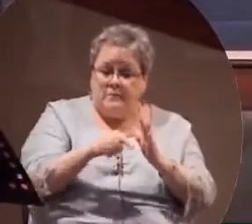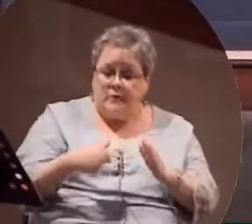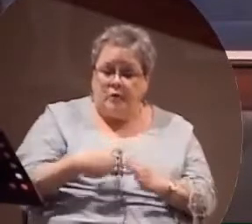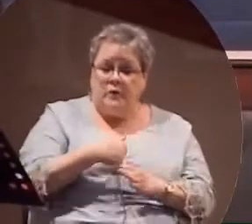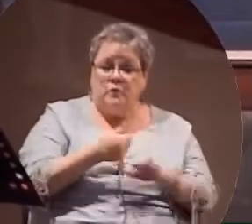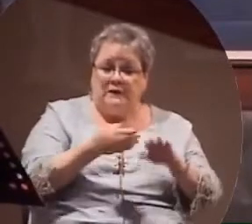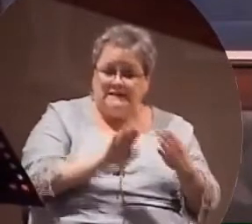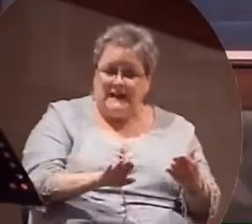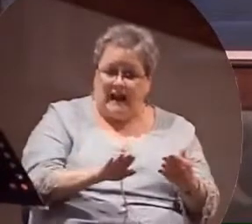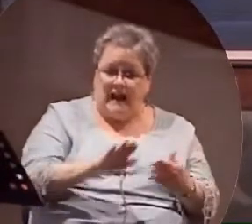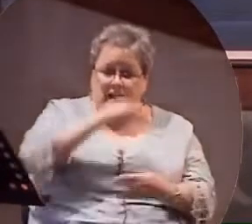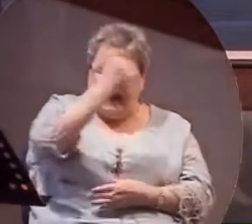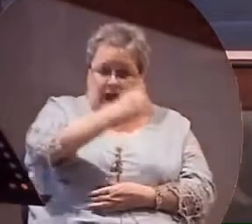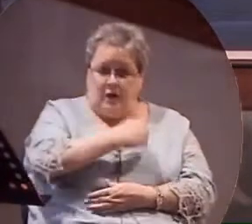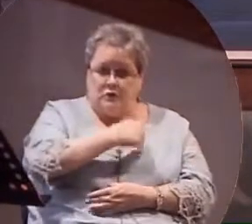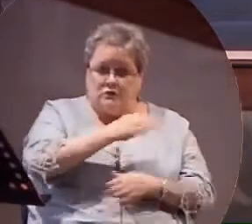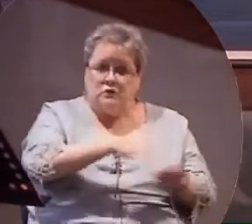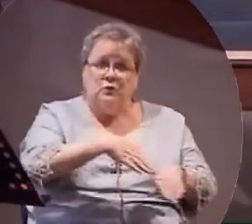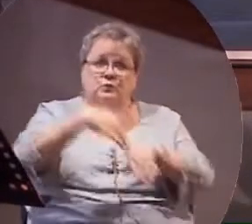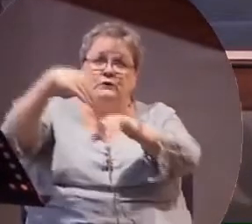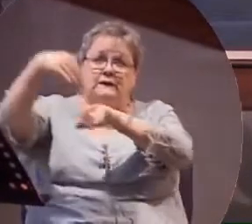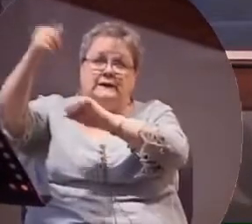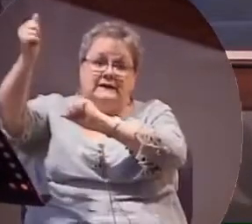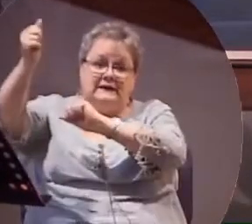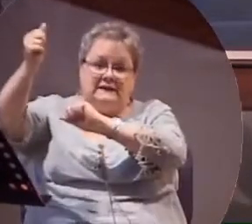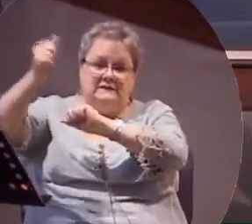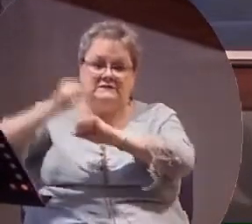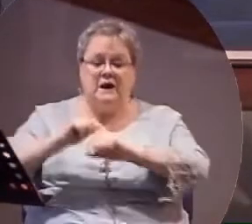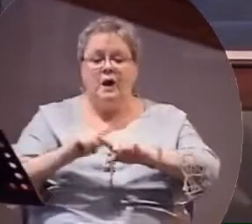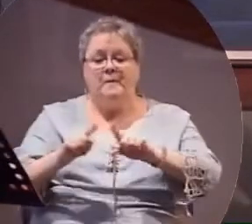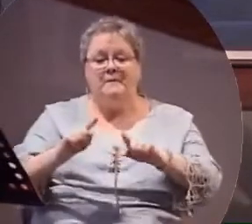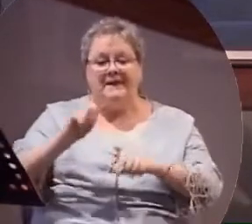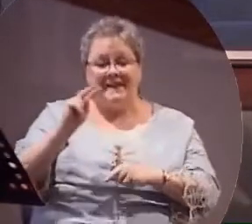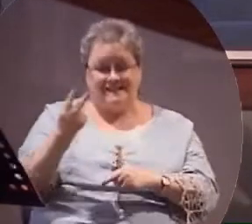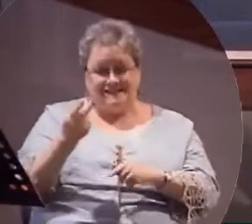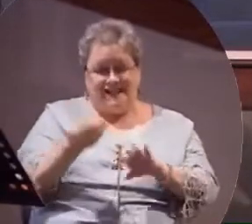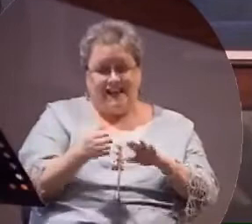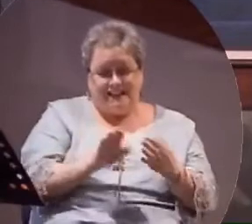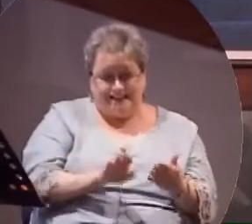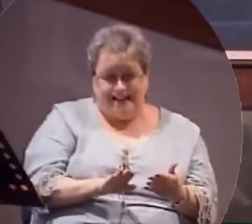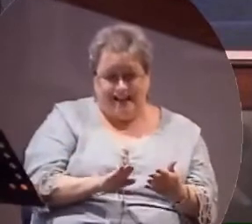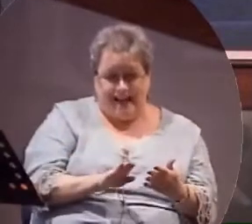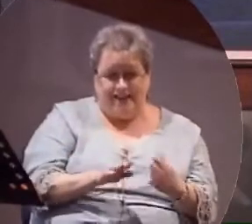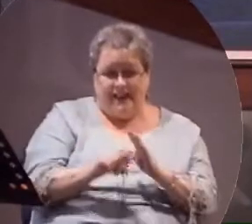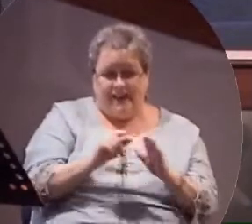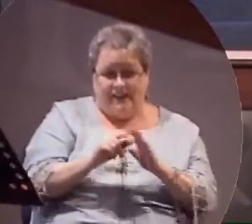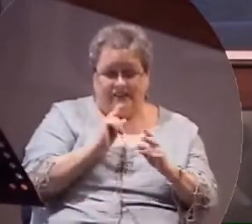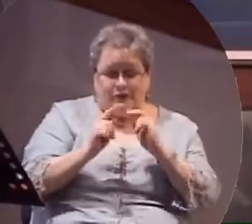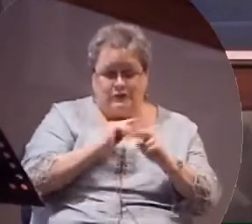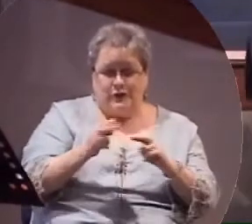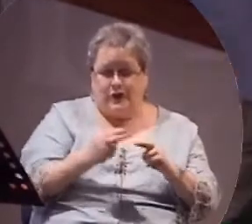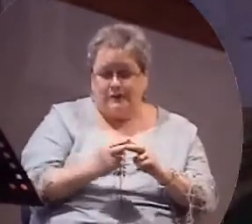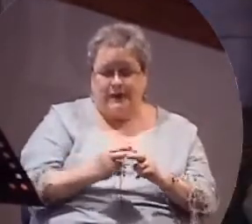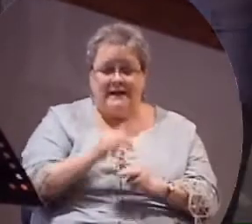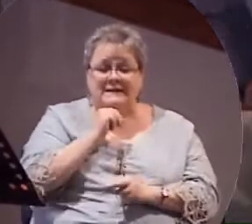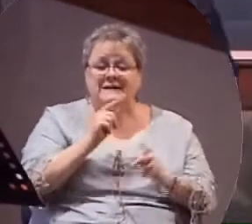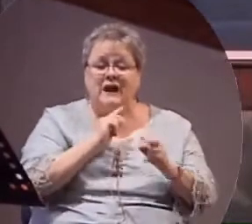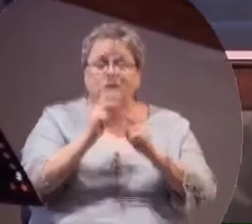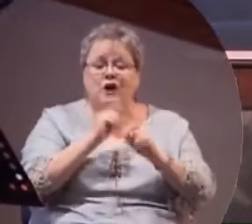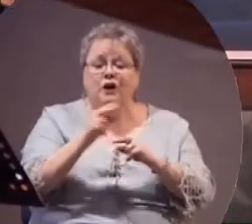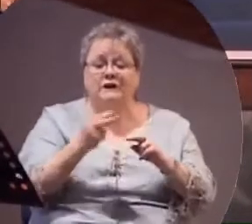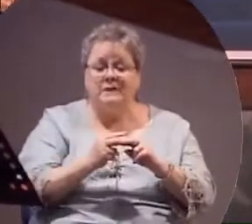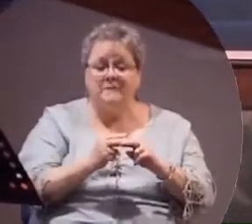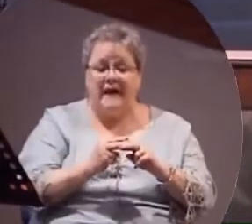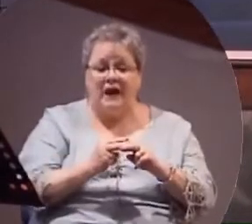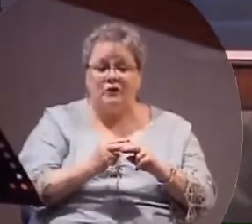soul departs from our body, physical death. But that second death that that verse is talking about is not talking about the moment that the soul